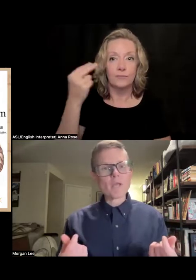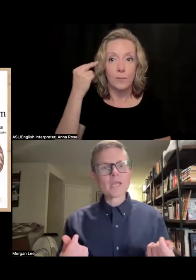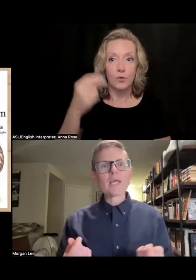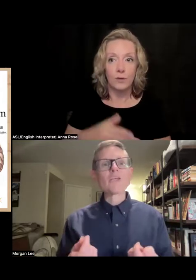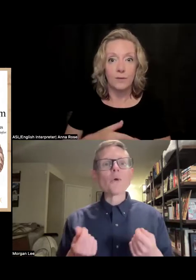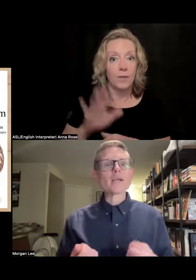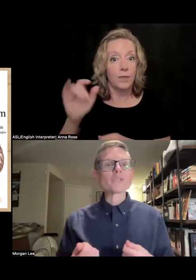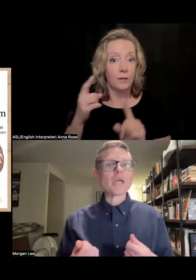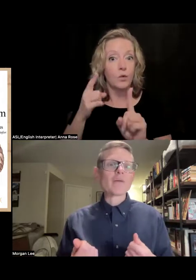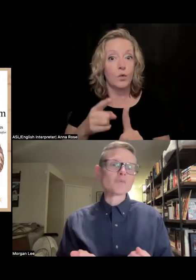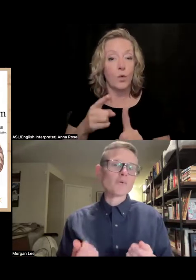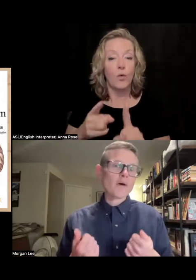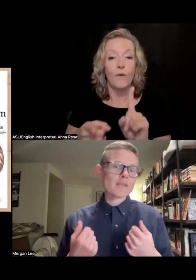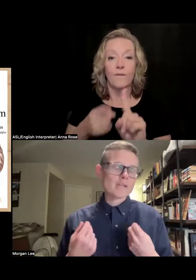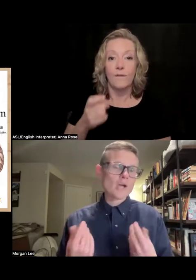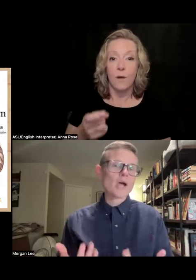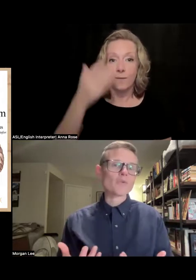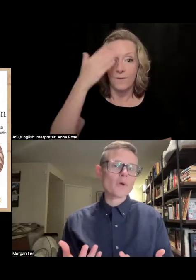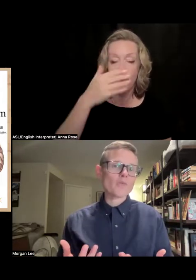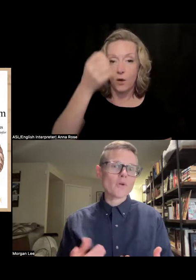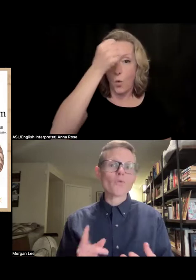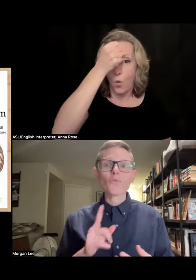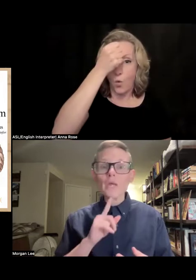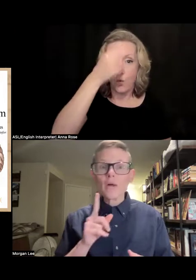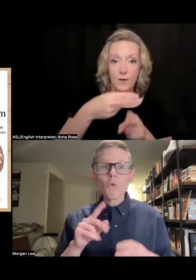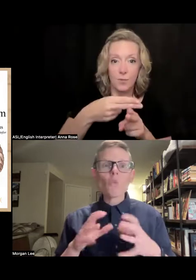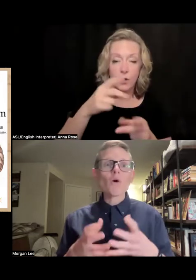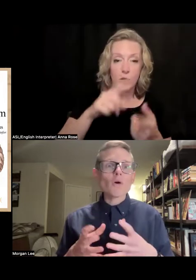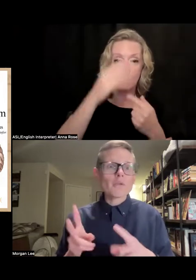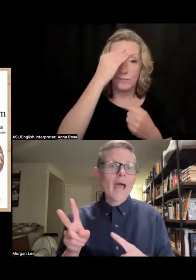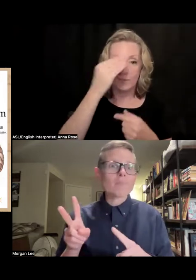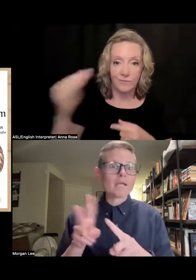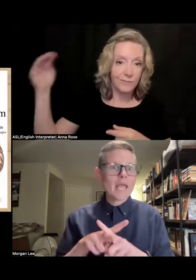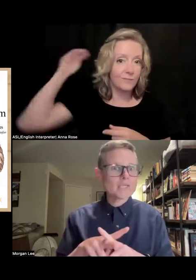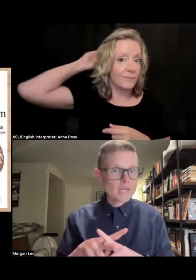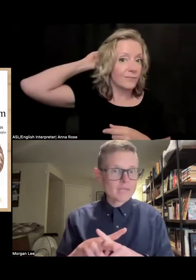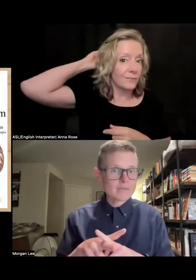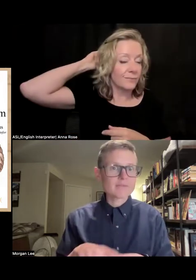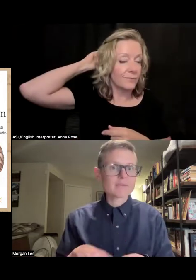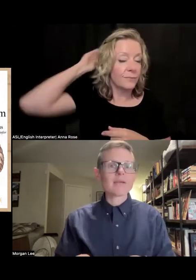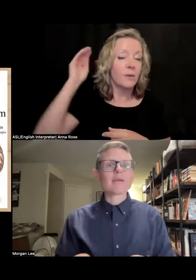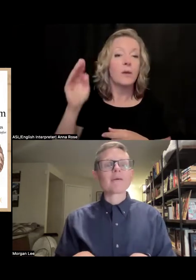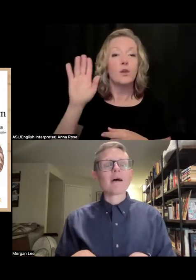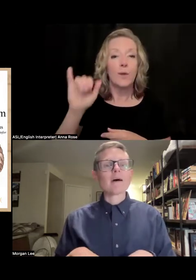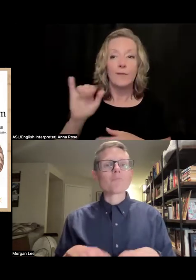long-term memory, you actually have to provide that child with real-world